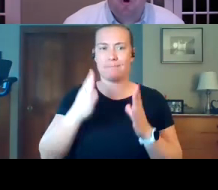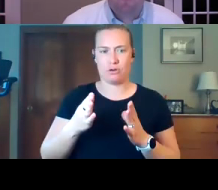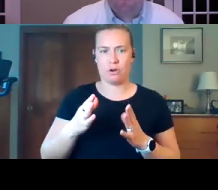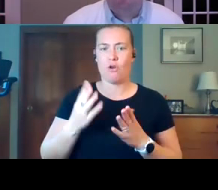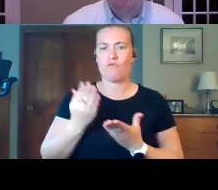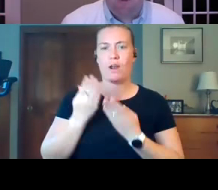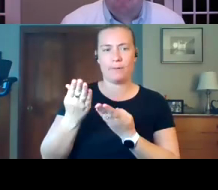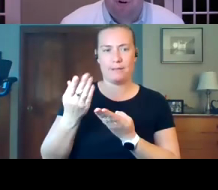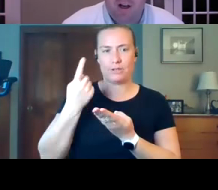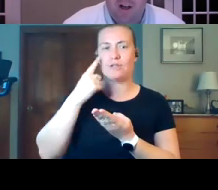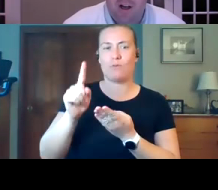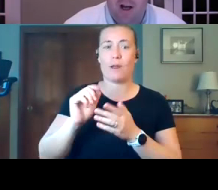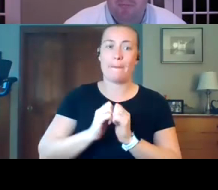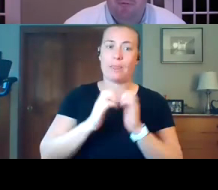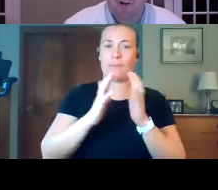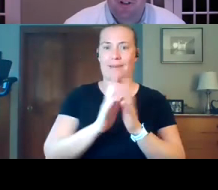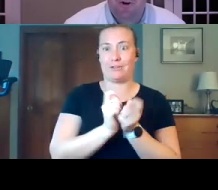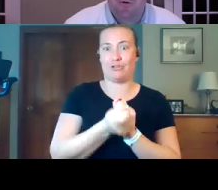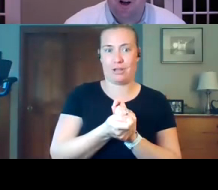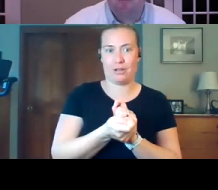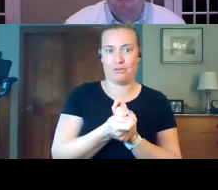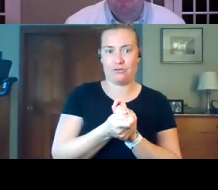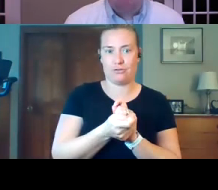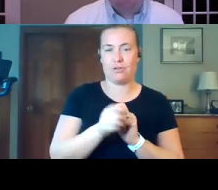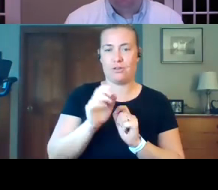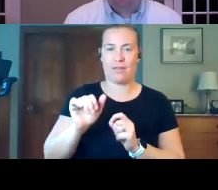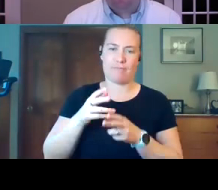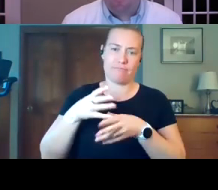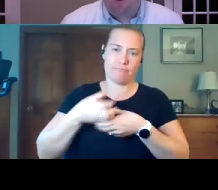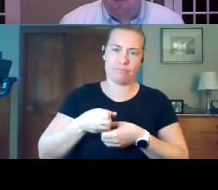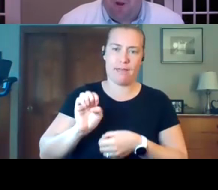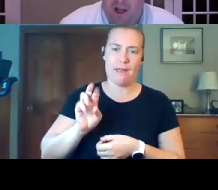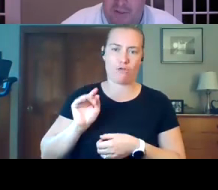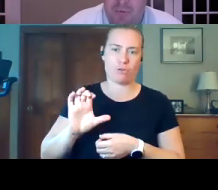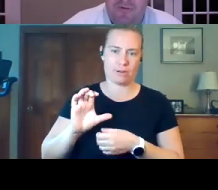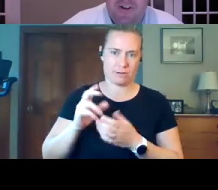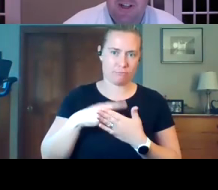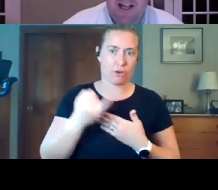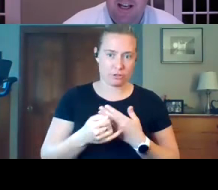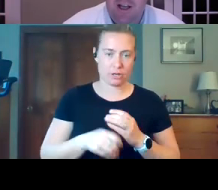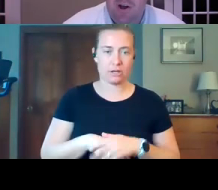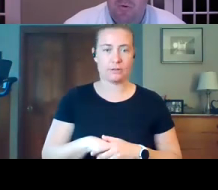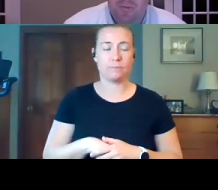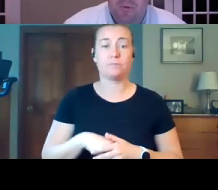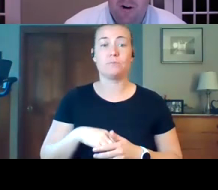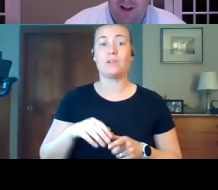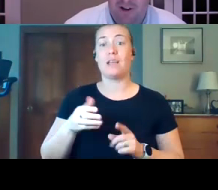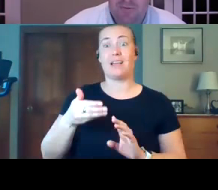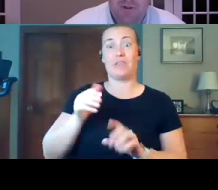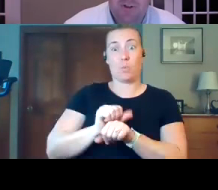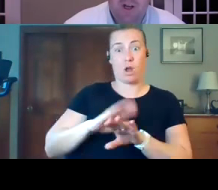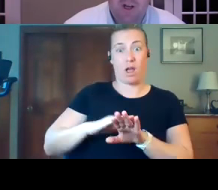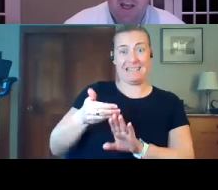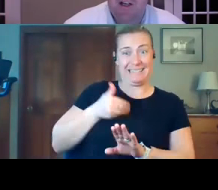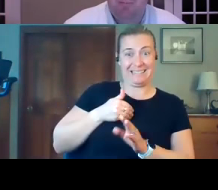really a multi-phase effort. First to vet the work on the previous slide with a broader array of